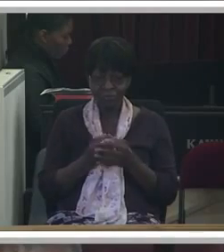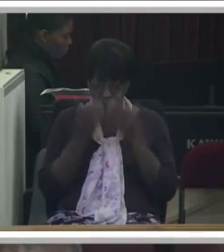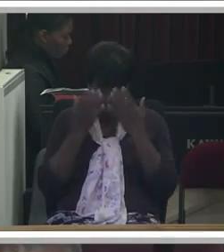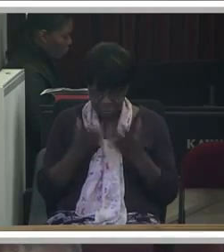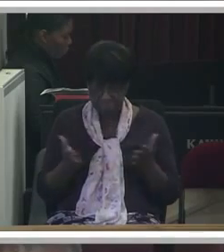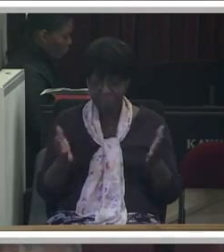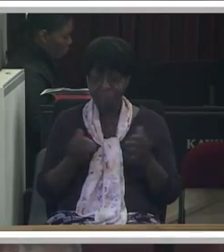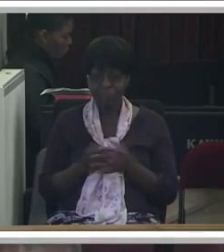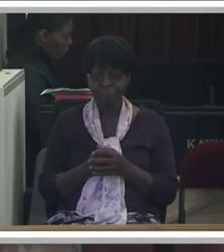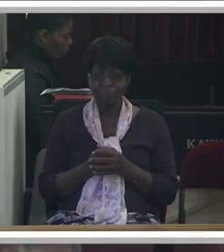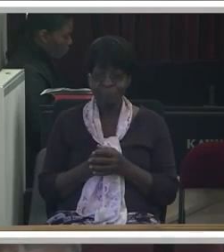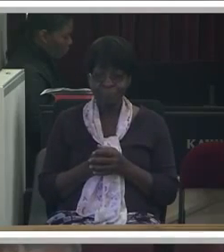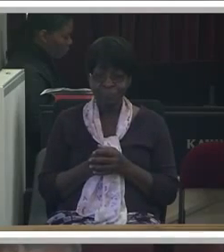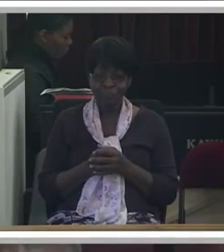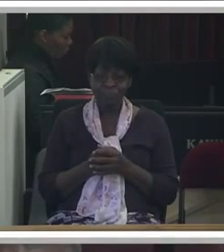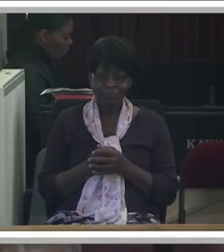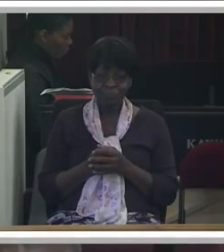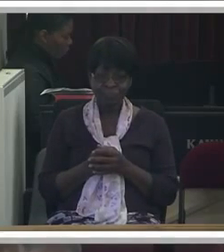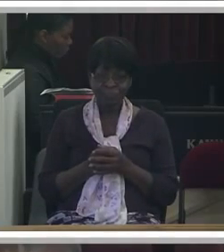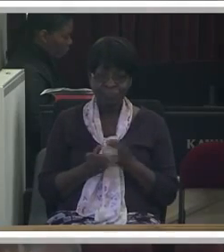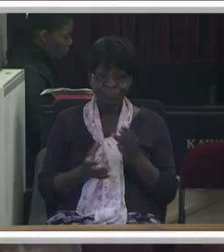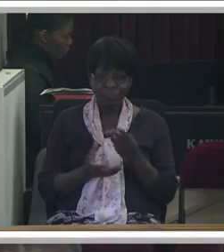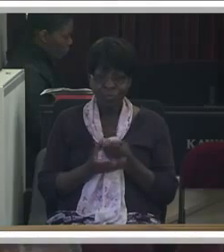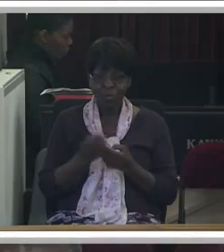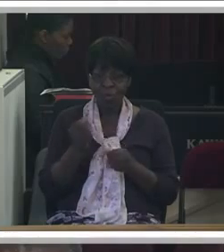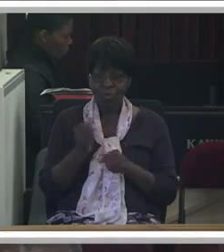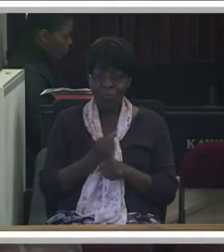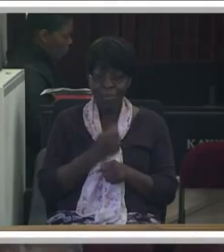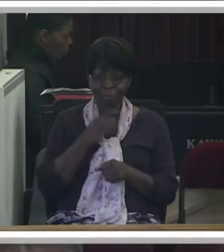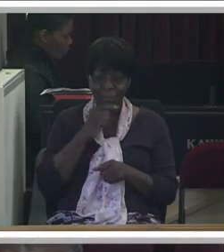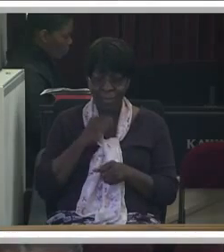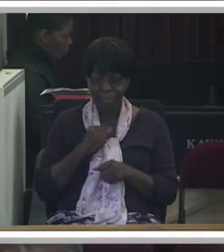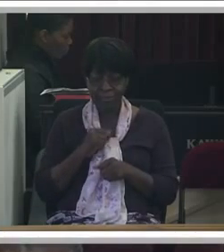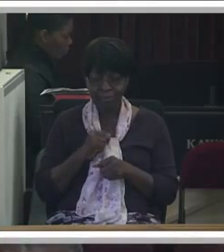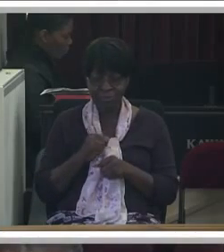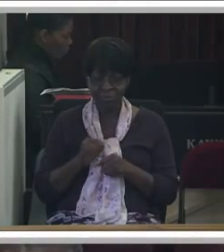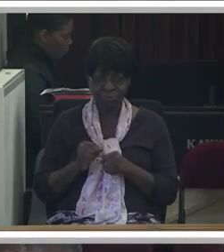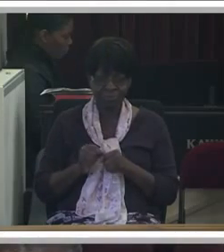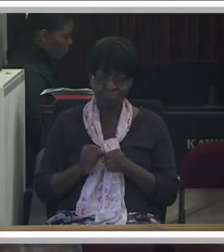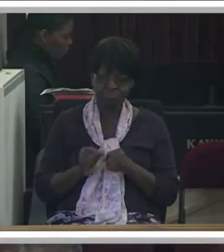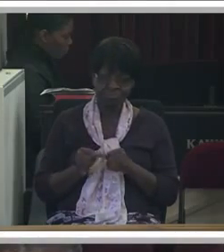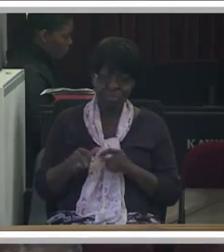God made man and gave him an environment that was custom made.